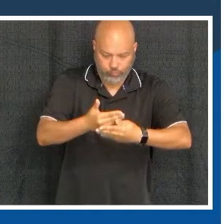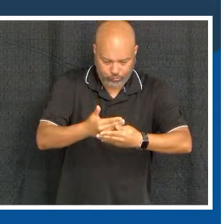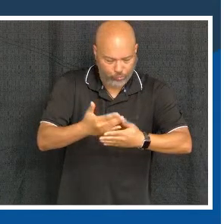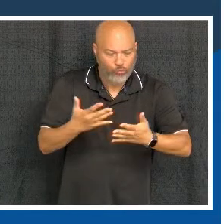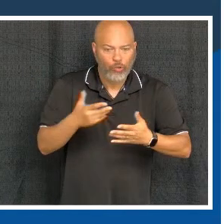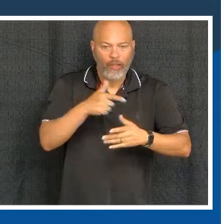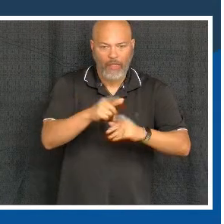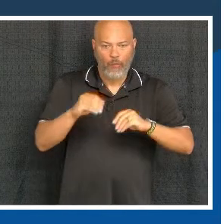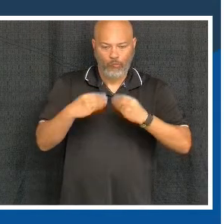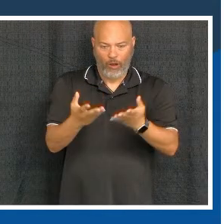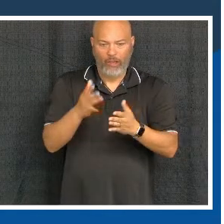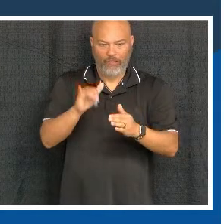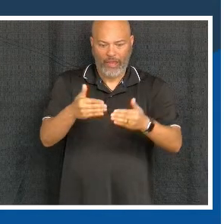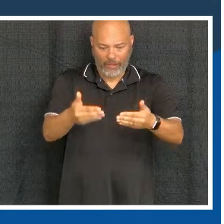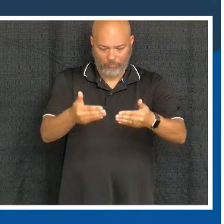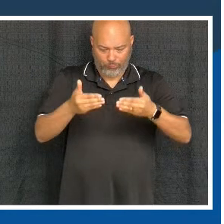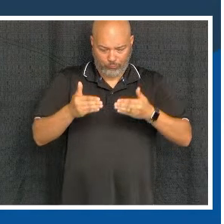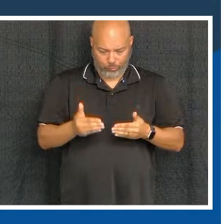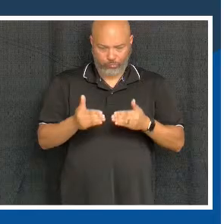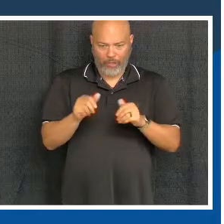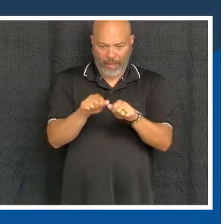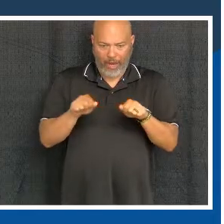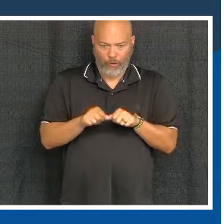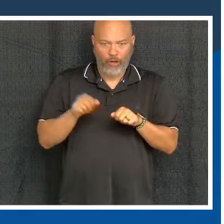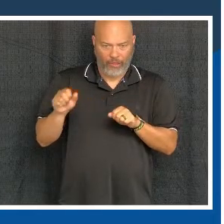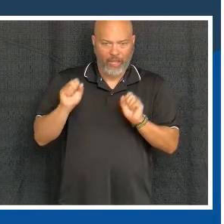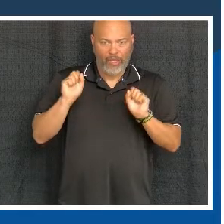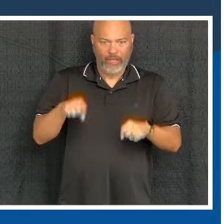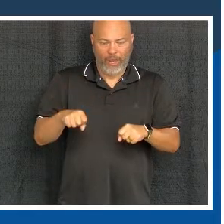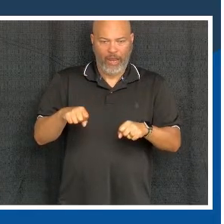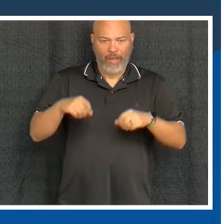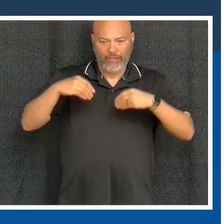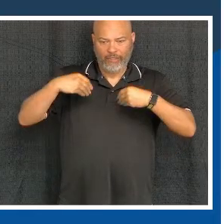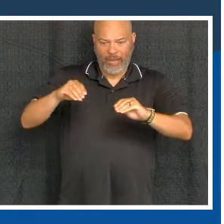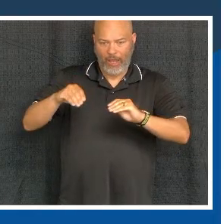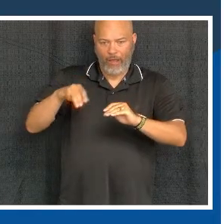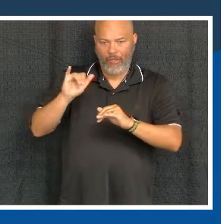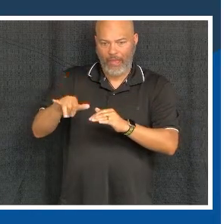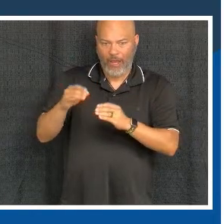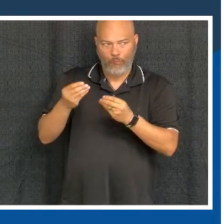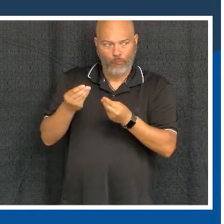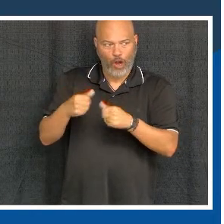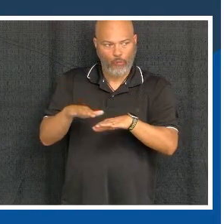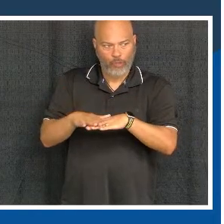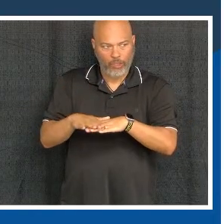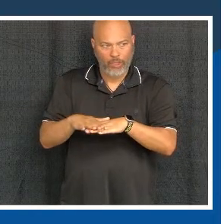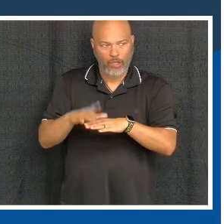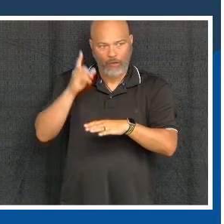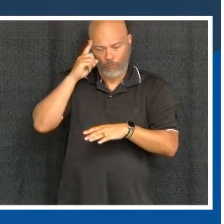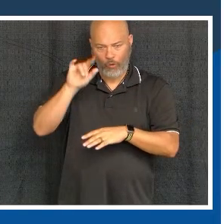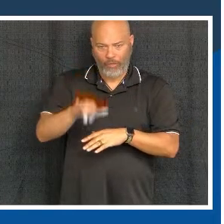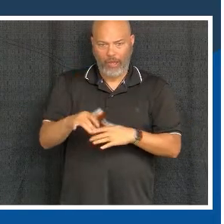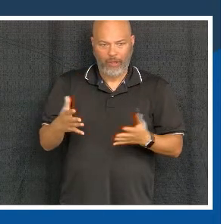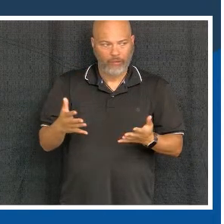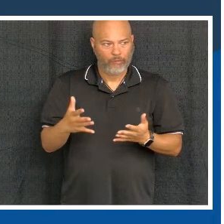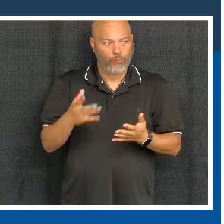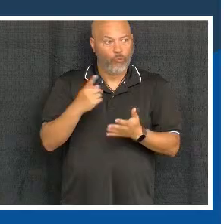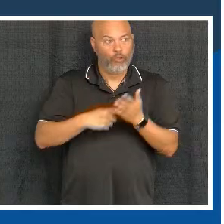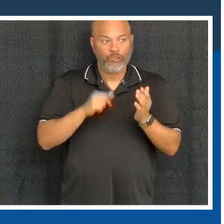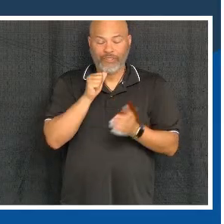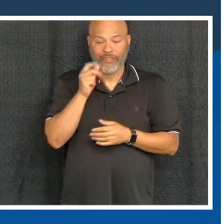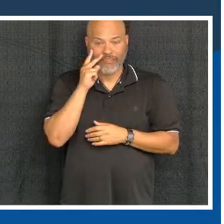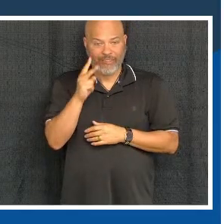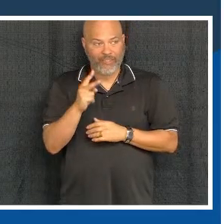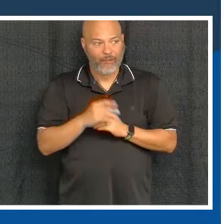this provides that depth to allow them to market the eastern portion of the property for that. What you don't see, and I